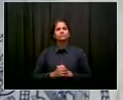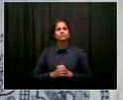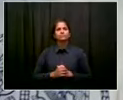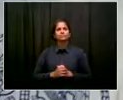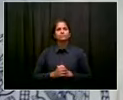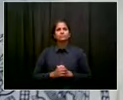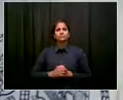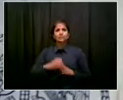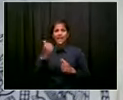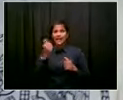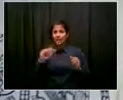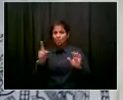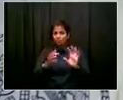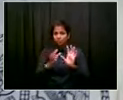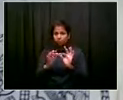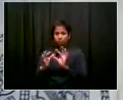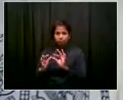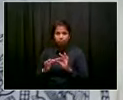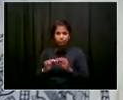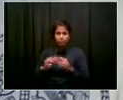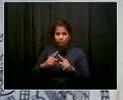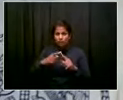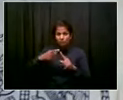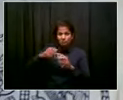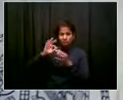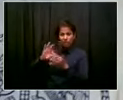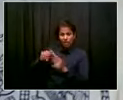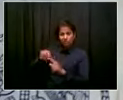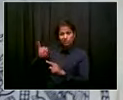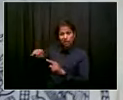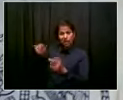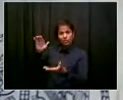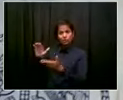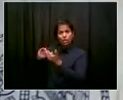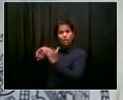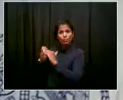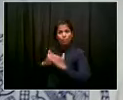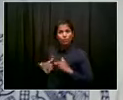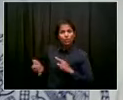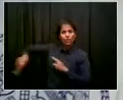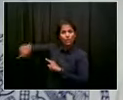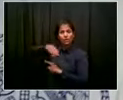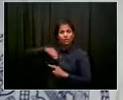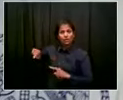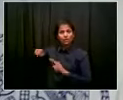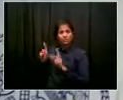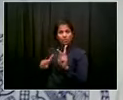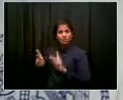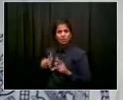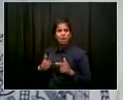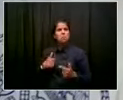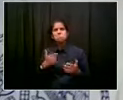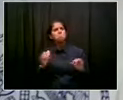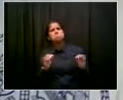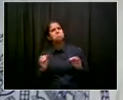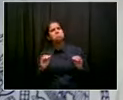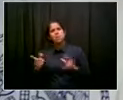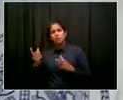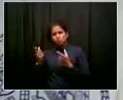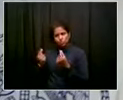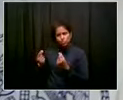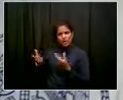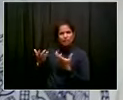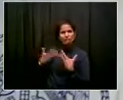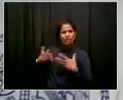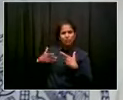still despite you know people being in the houses of worship and all these places still are just not taking it to try to really close that